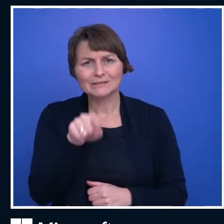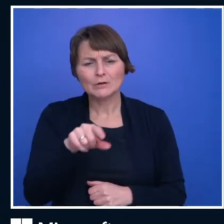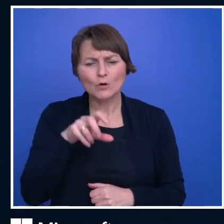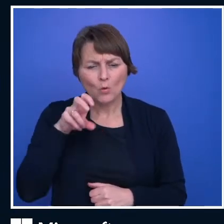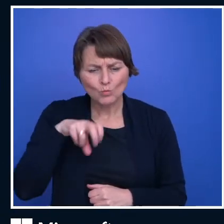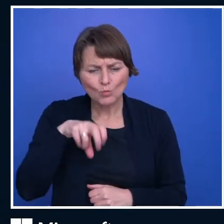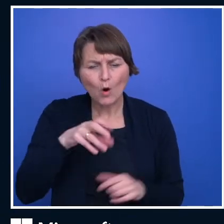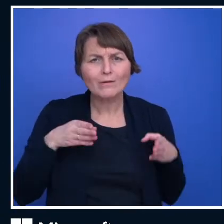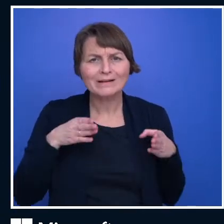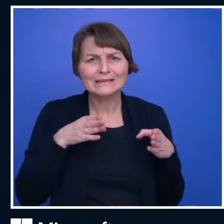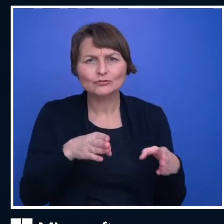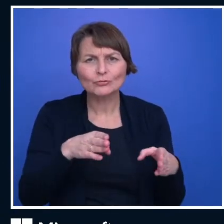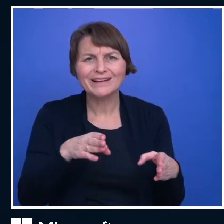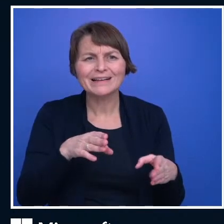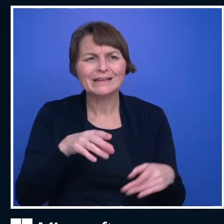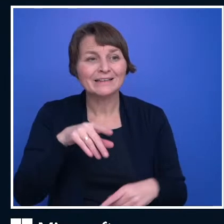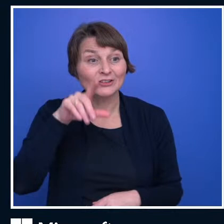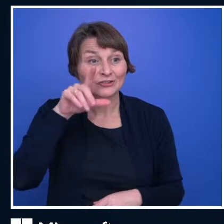they wanted.